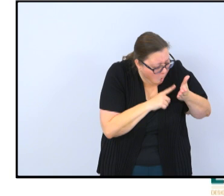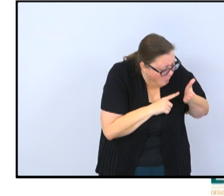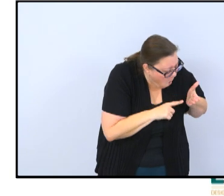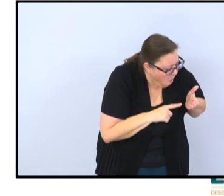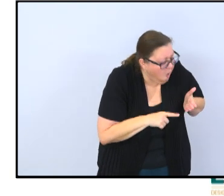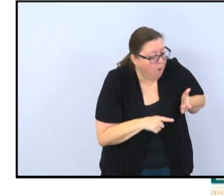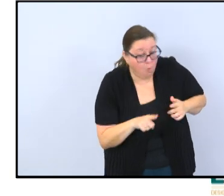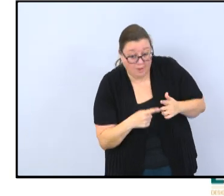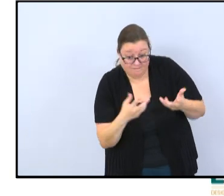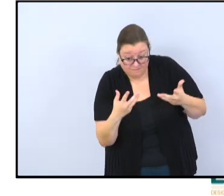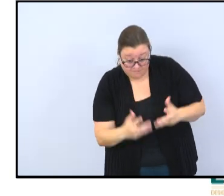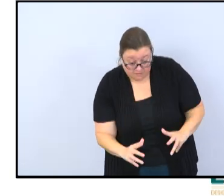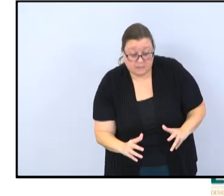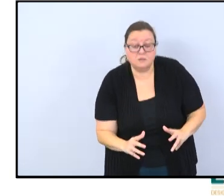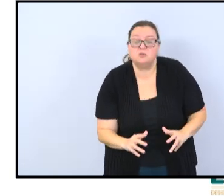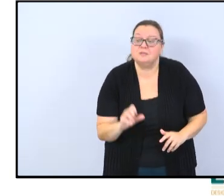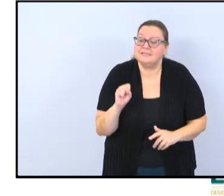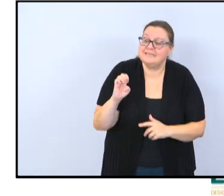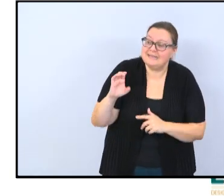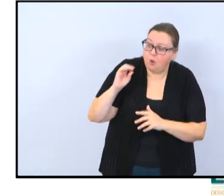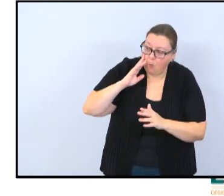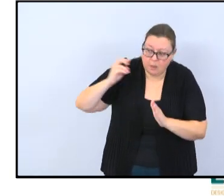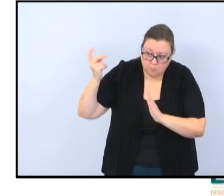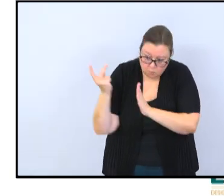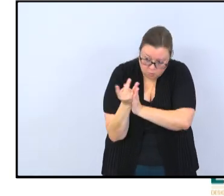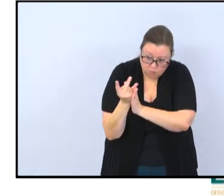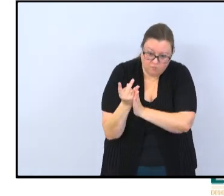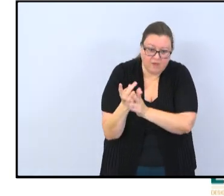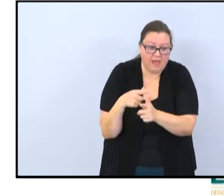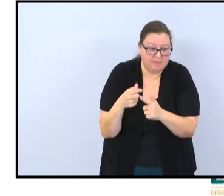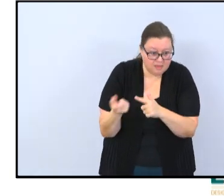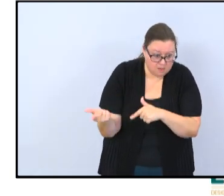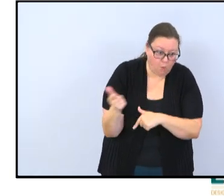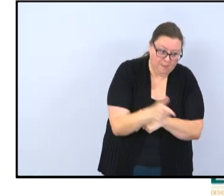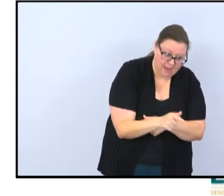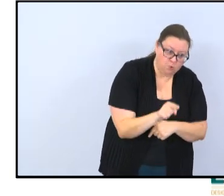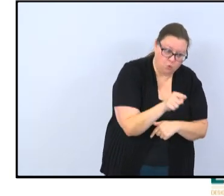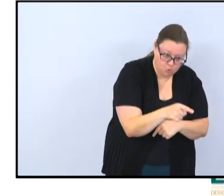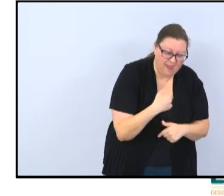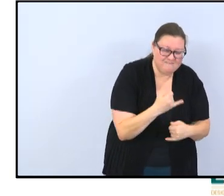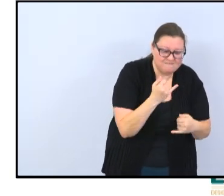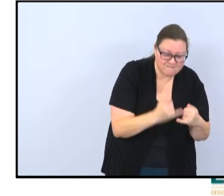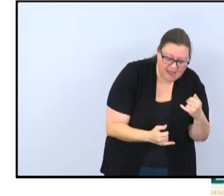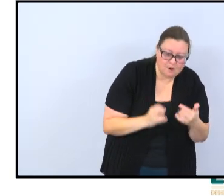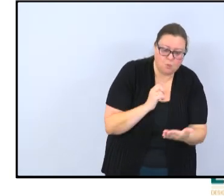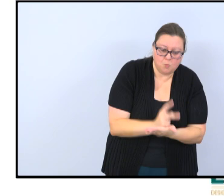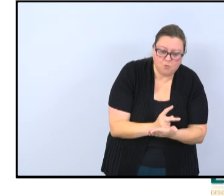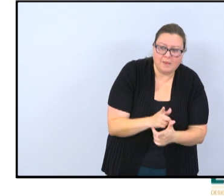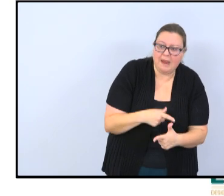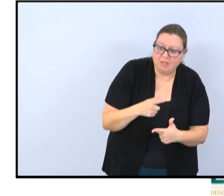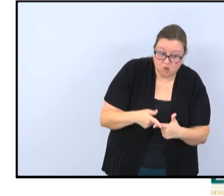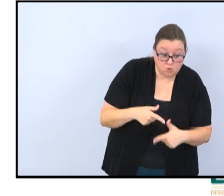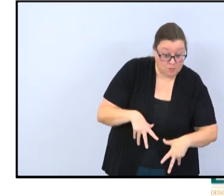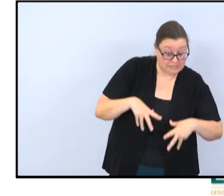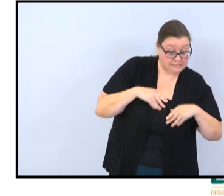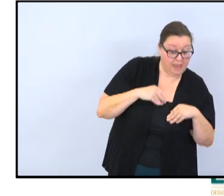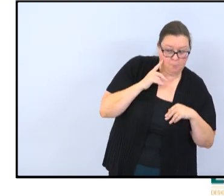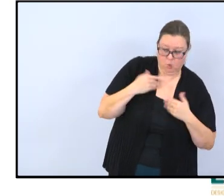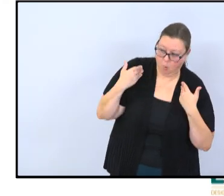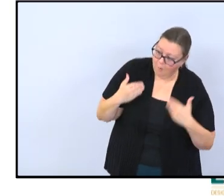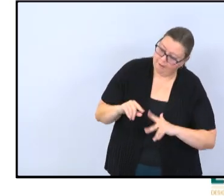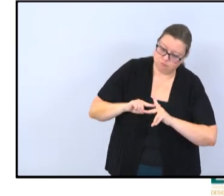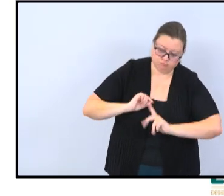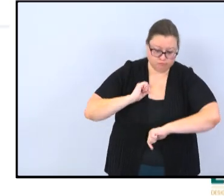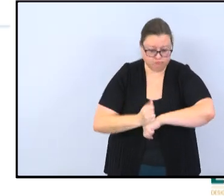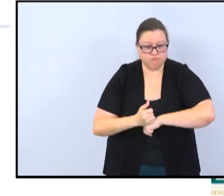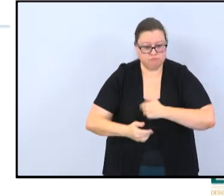that's done, you'll get SECO approval, then come back to you for final approval to move into the implementation phase.